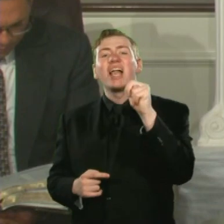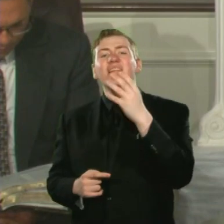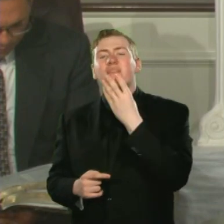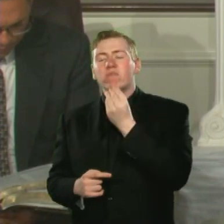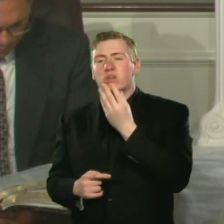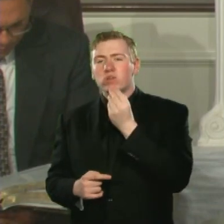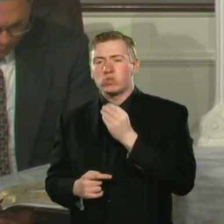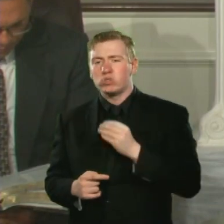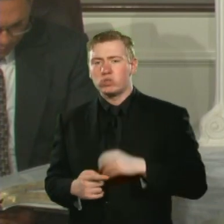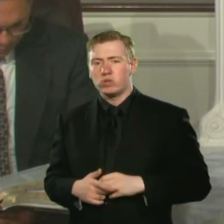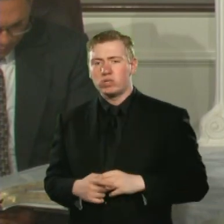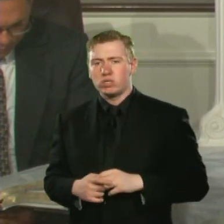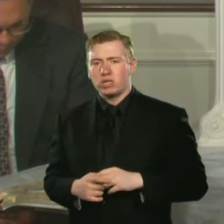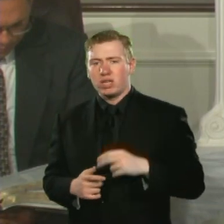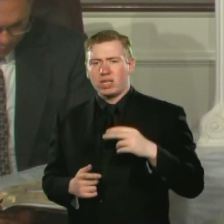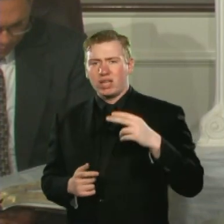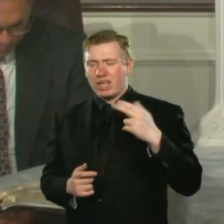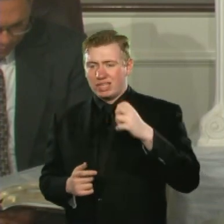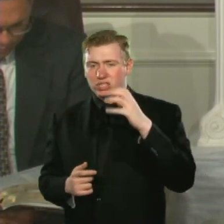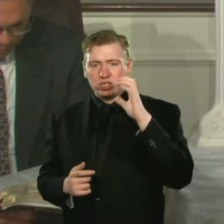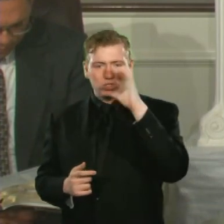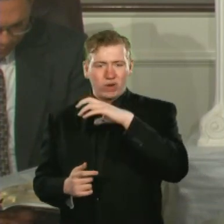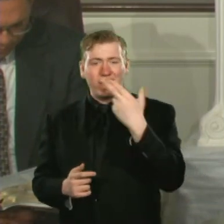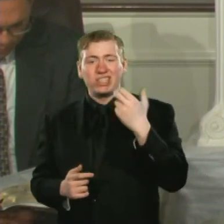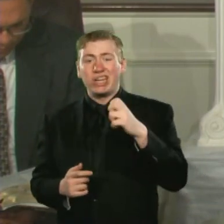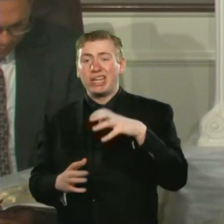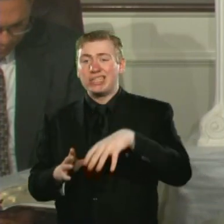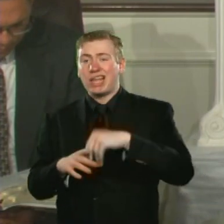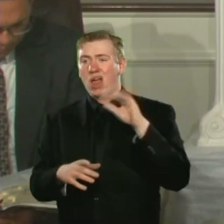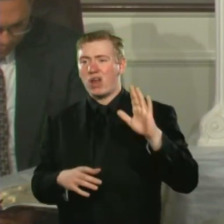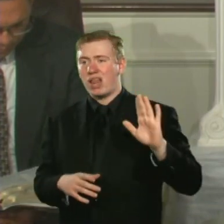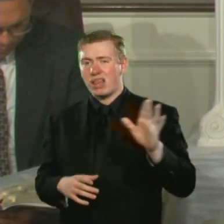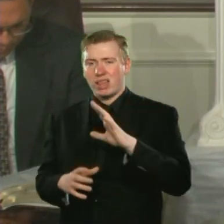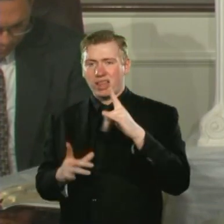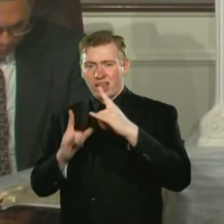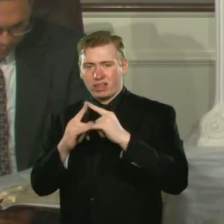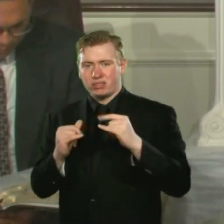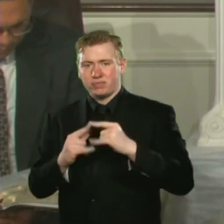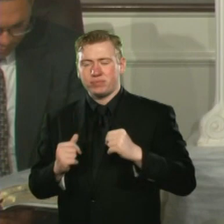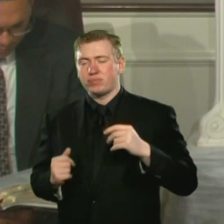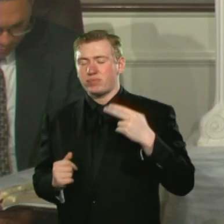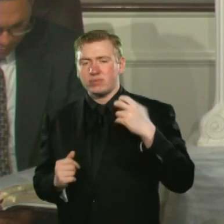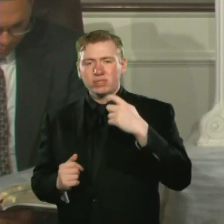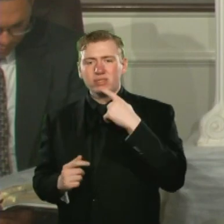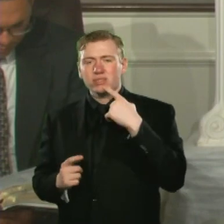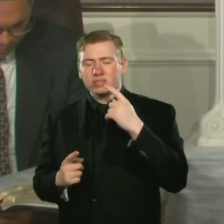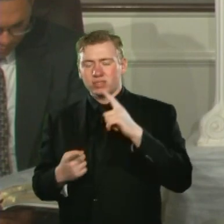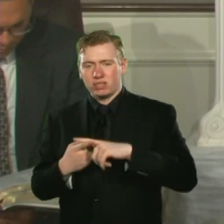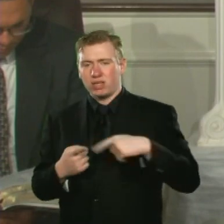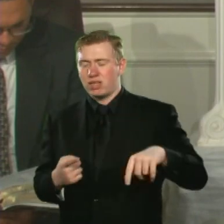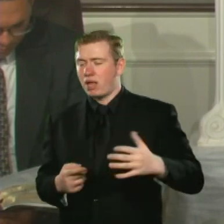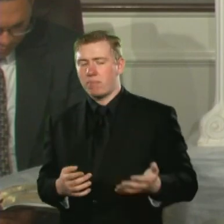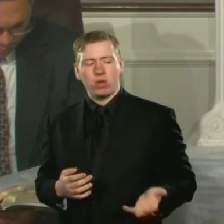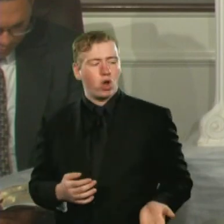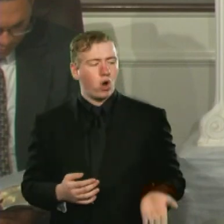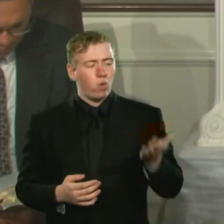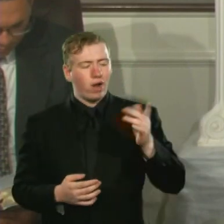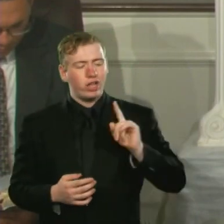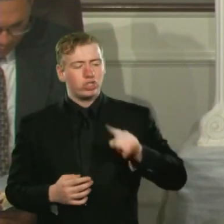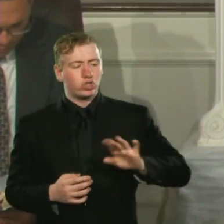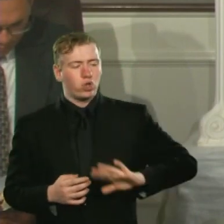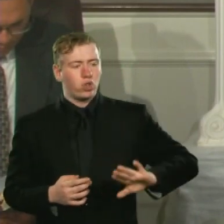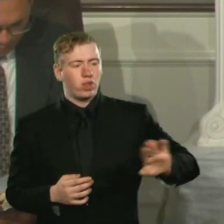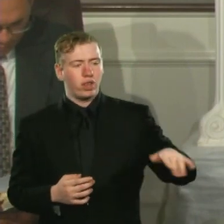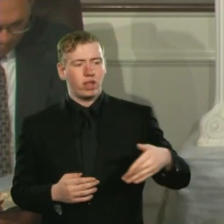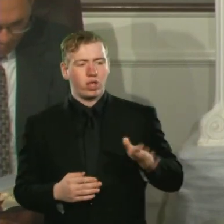Jewish with the Lord Jesus. He's a stranger. He's outside our camp. And he said unto them, arise, go thy way. Thy